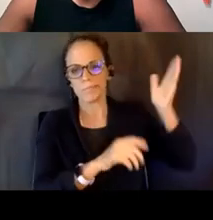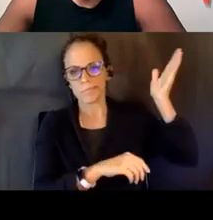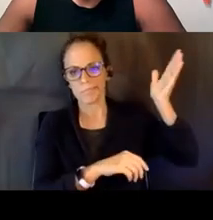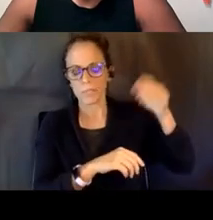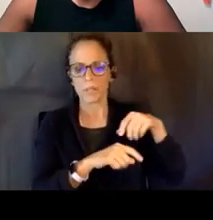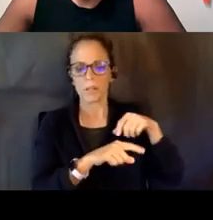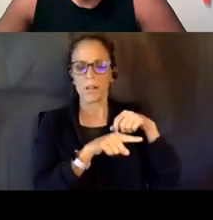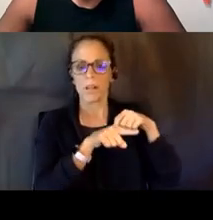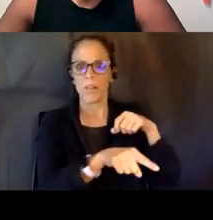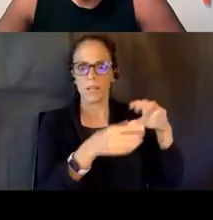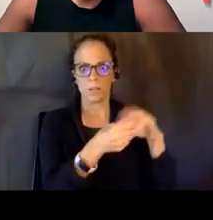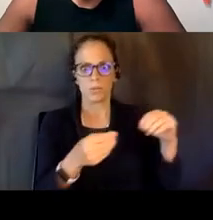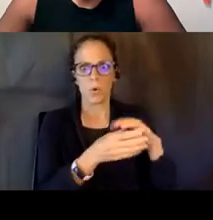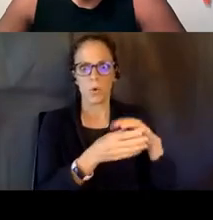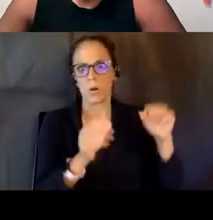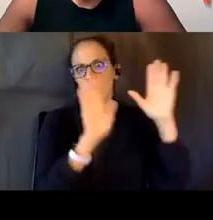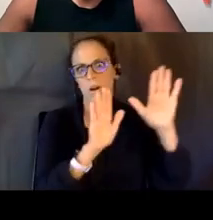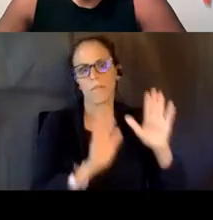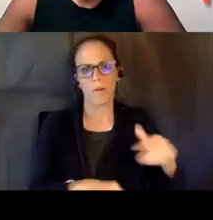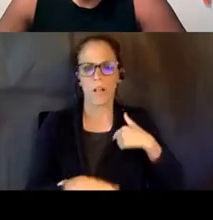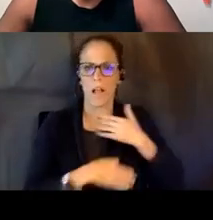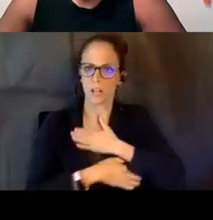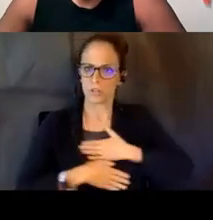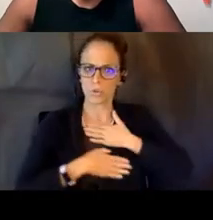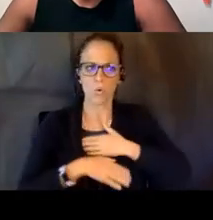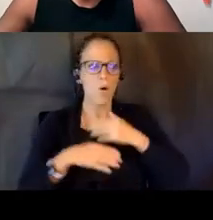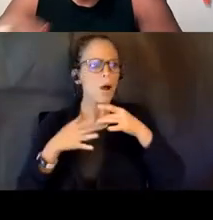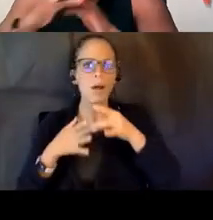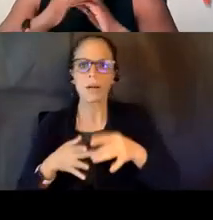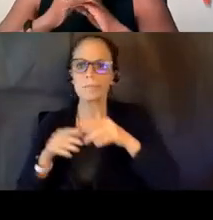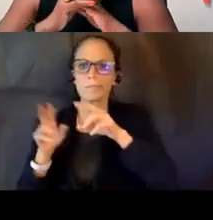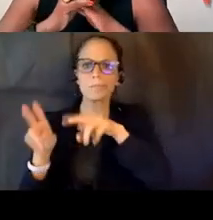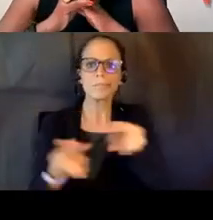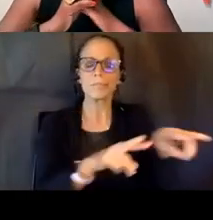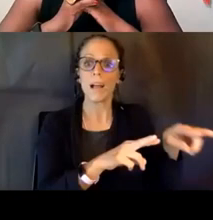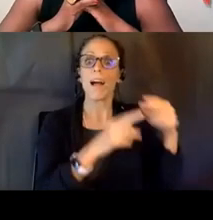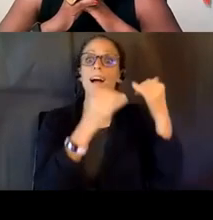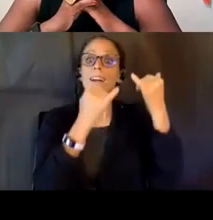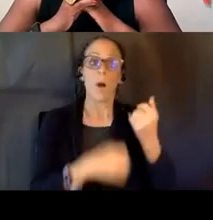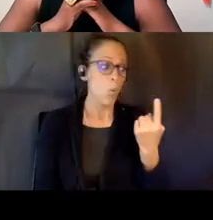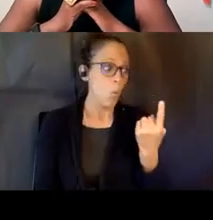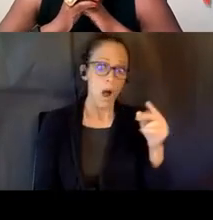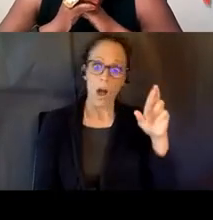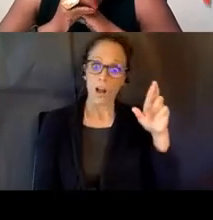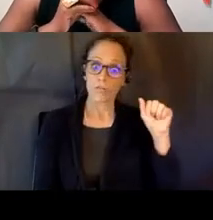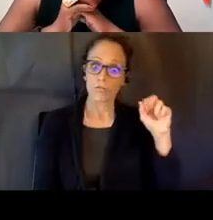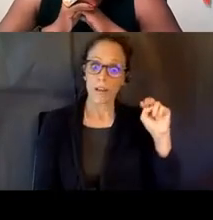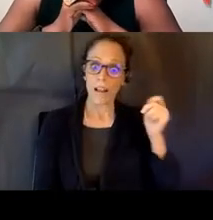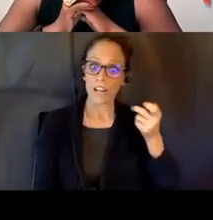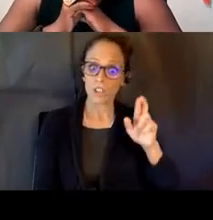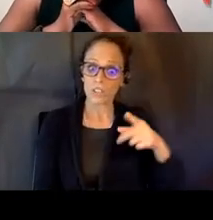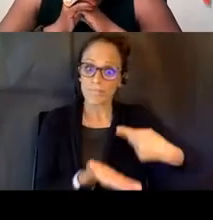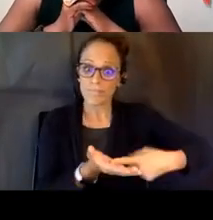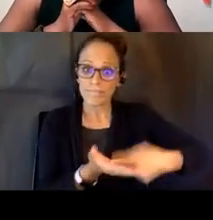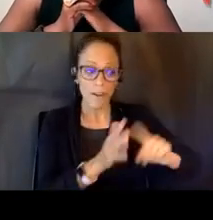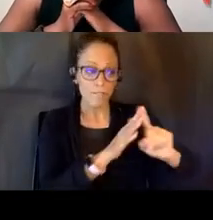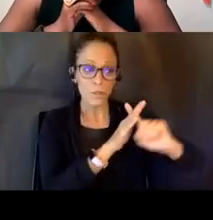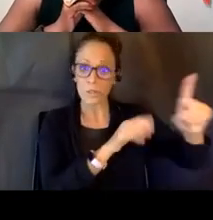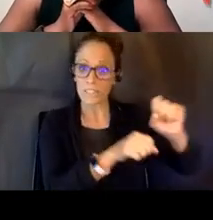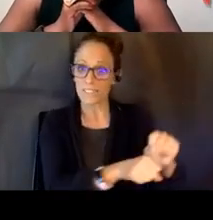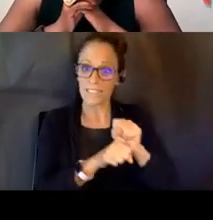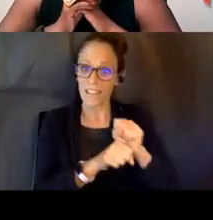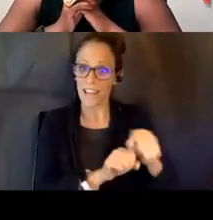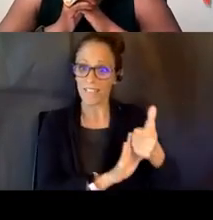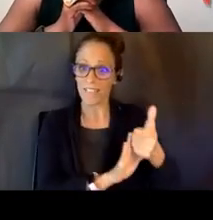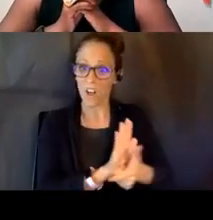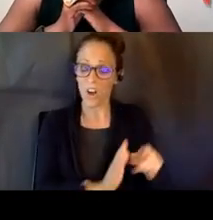the ranger taking us around talked about the fugitive slave laws, which I realized, and then I had to come back and read about this idea that, you know, people could come